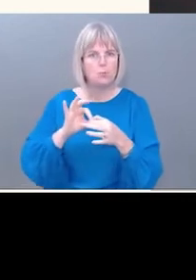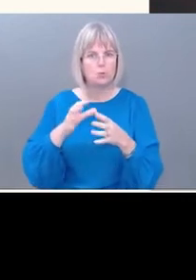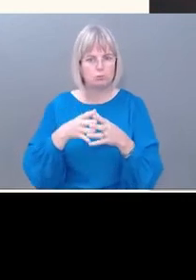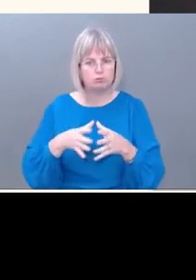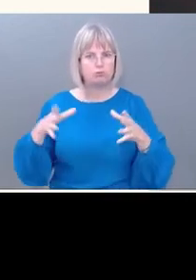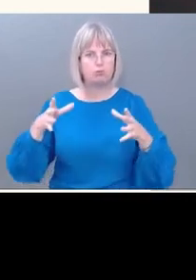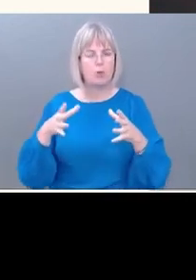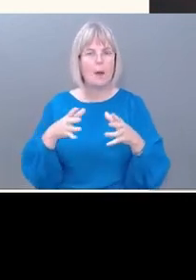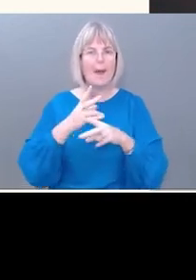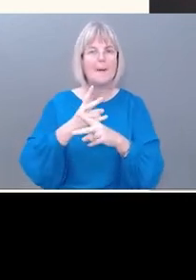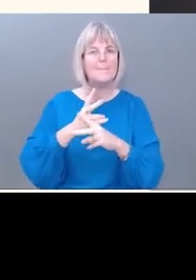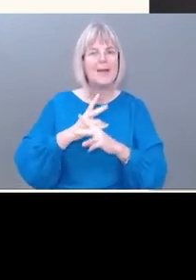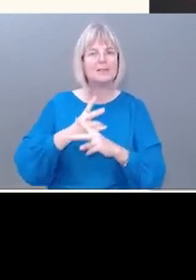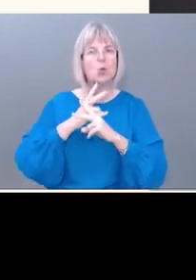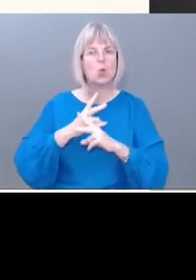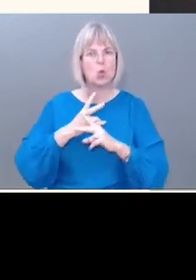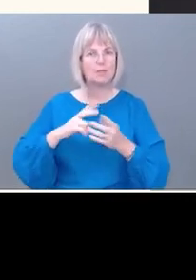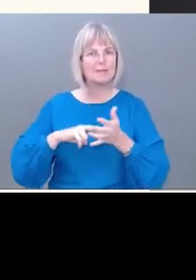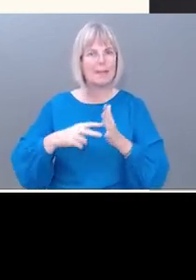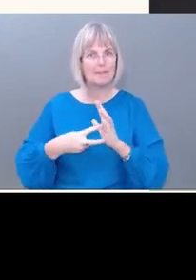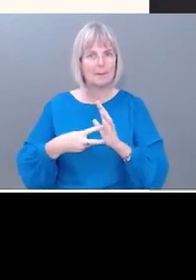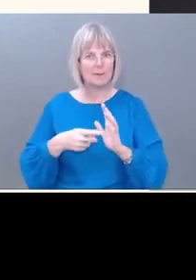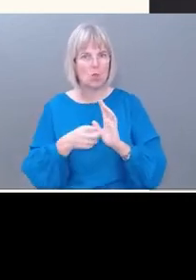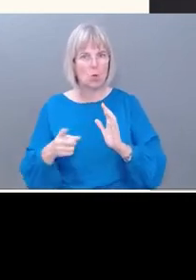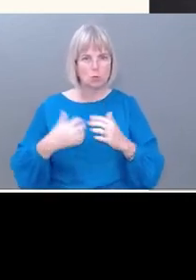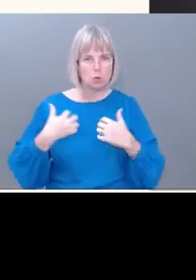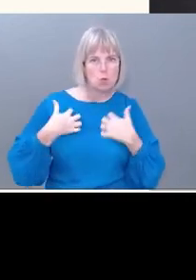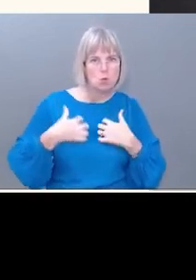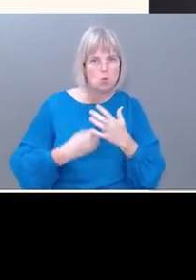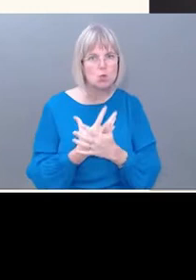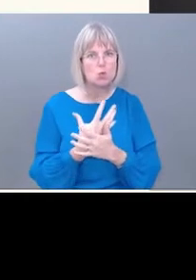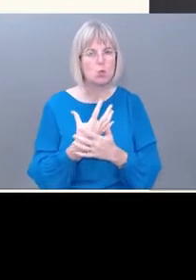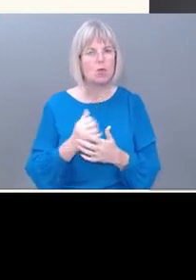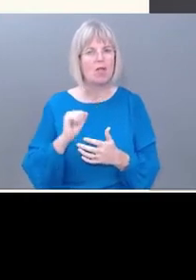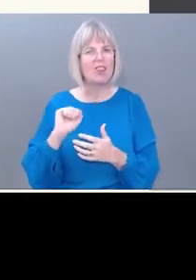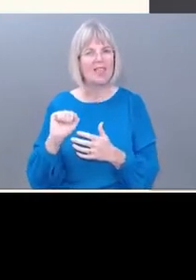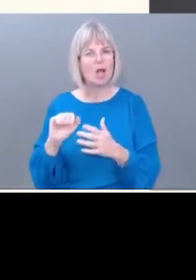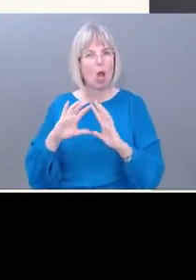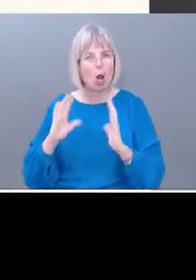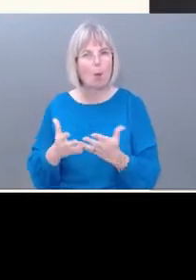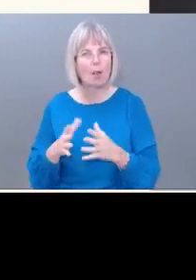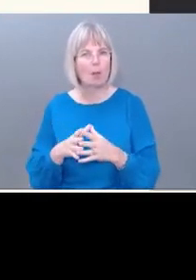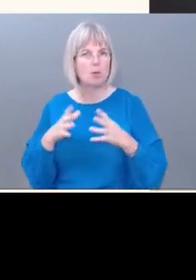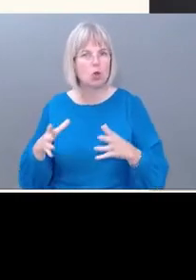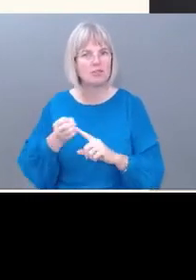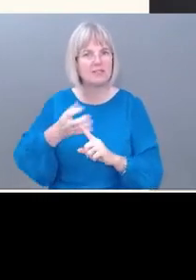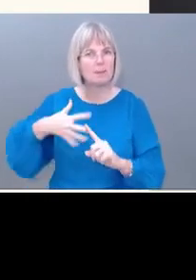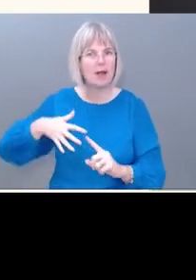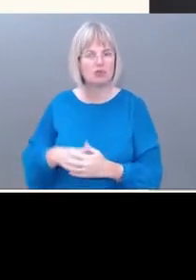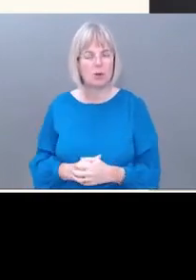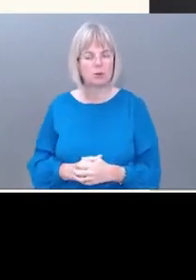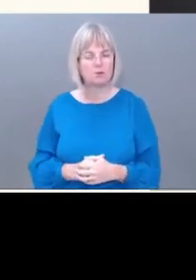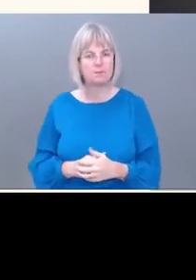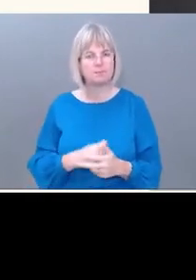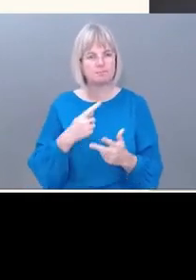scheme for aspiring clinical psychologists from global majority backgrounds. We're also working on our admissions processes to identify where